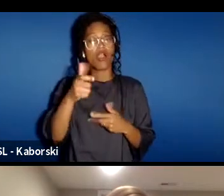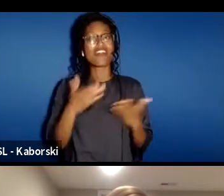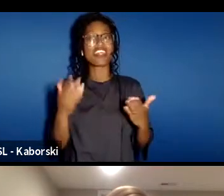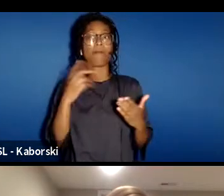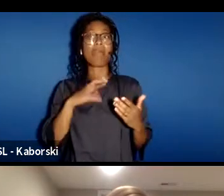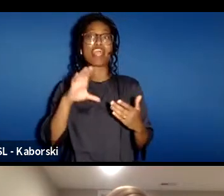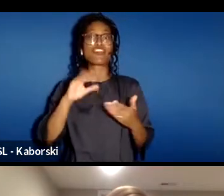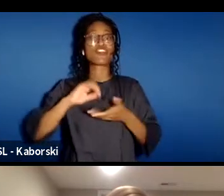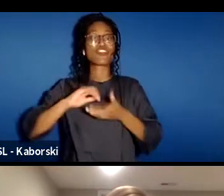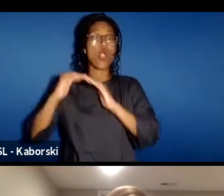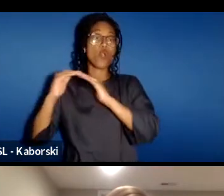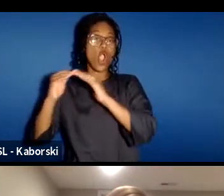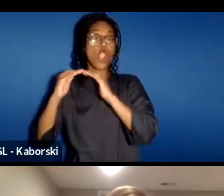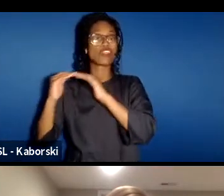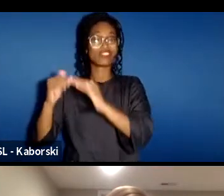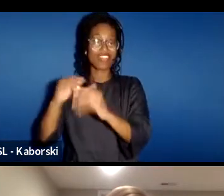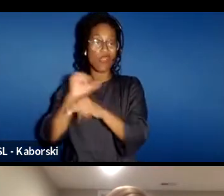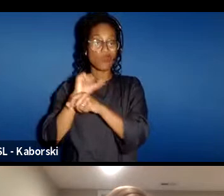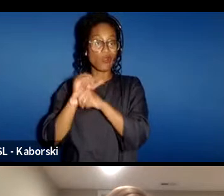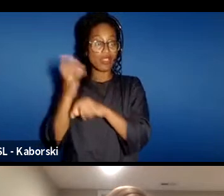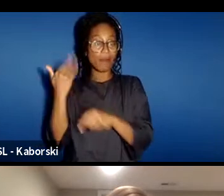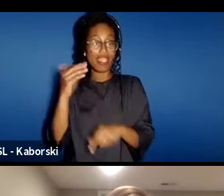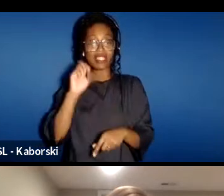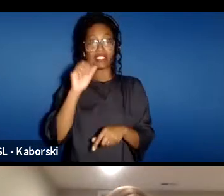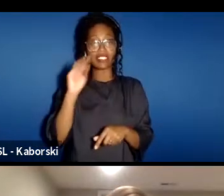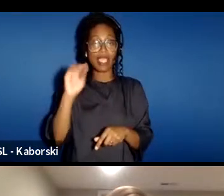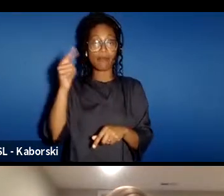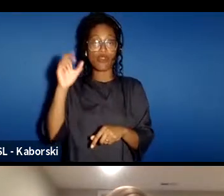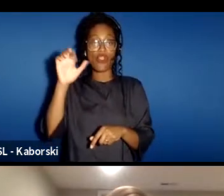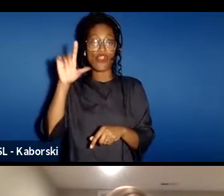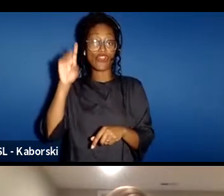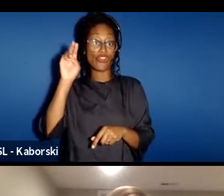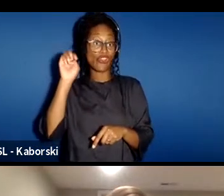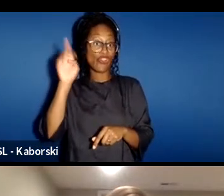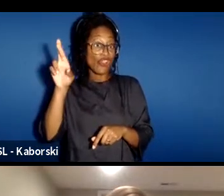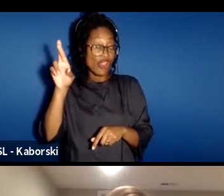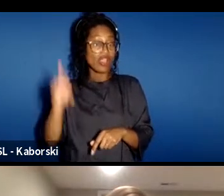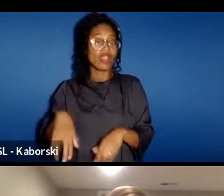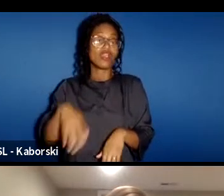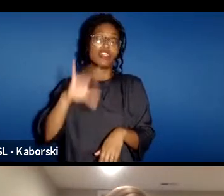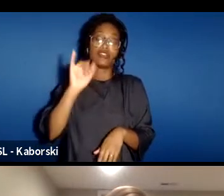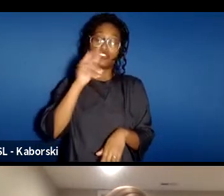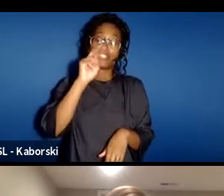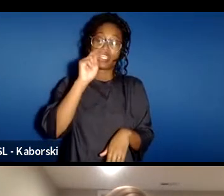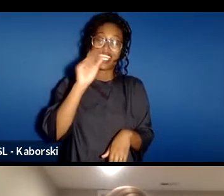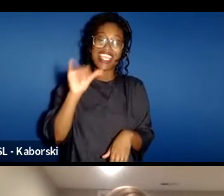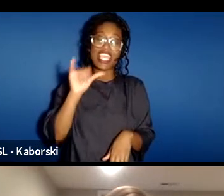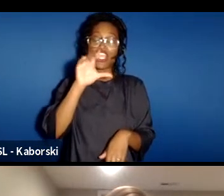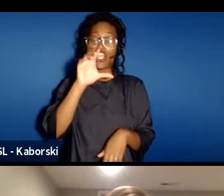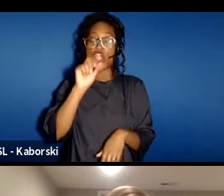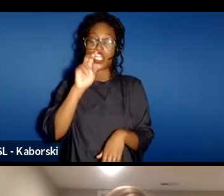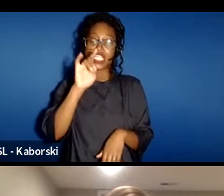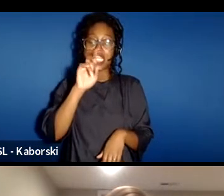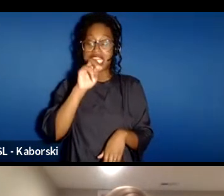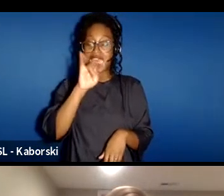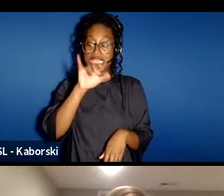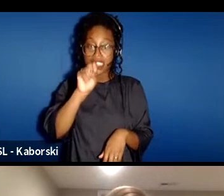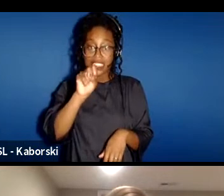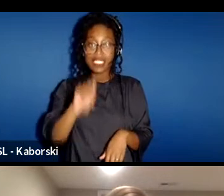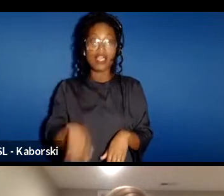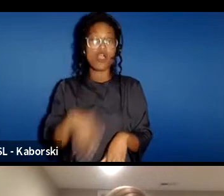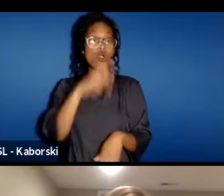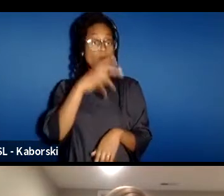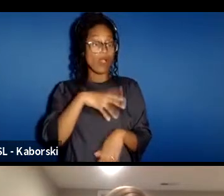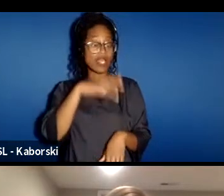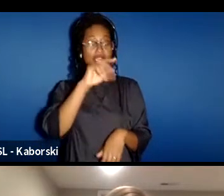cohorts that I've worked with in the past. There's a guy named Sam Gardner. There's another guy named Johnny Cardenas. There's a woman named